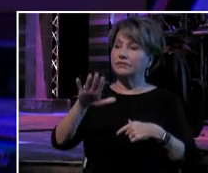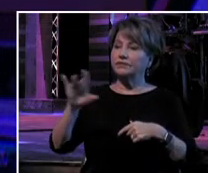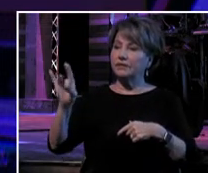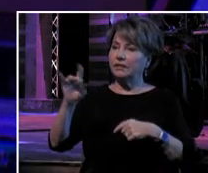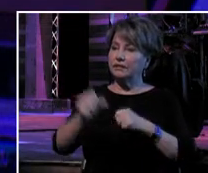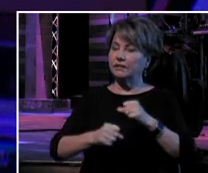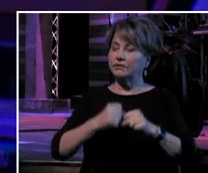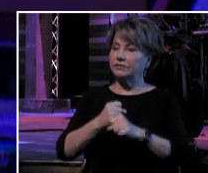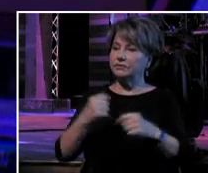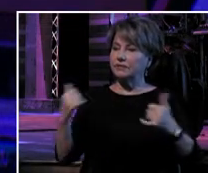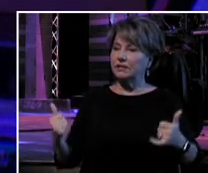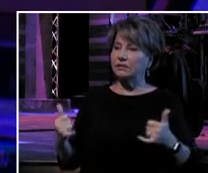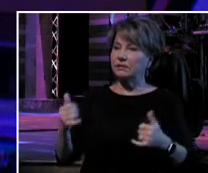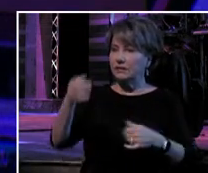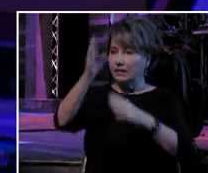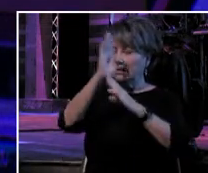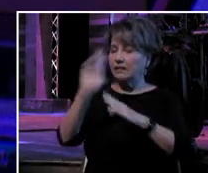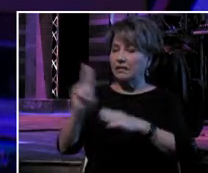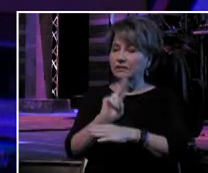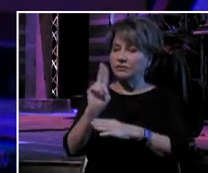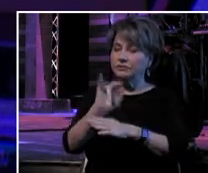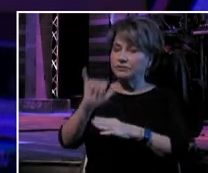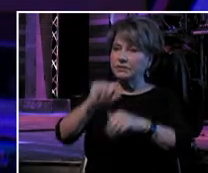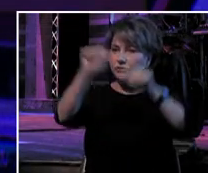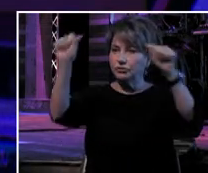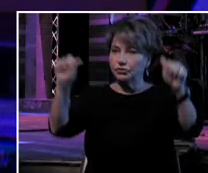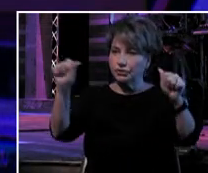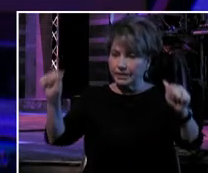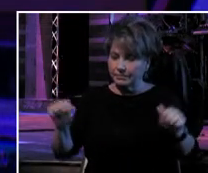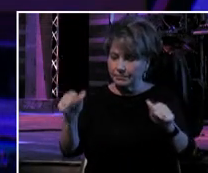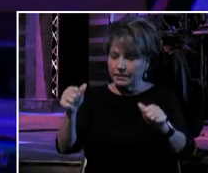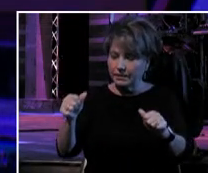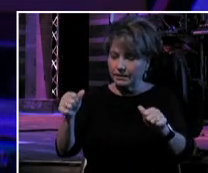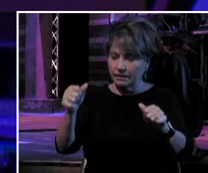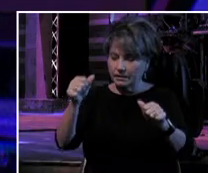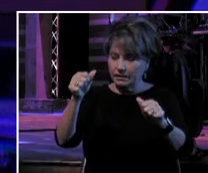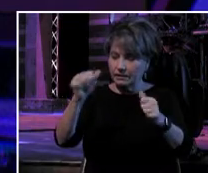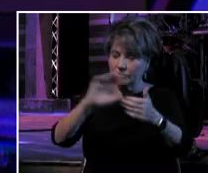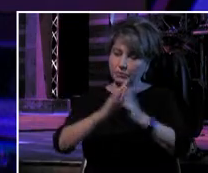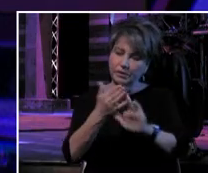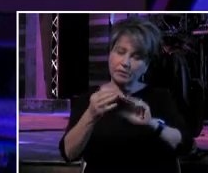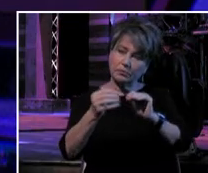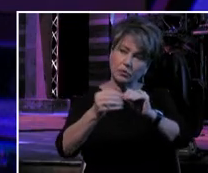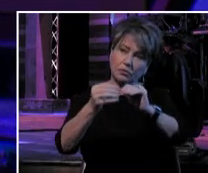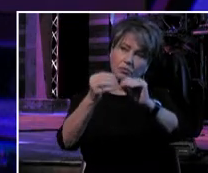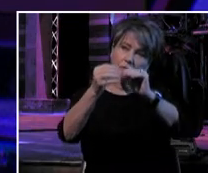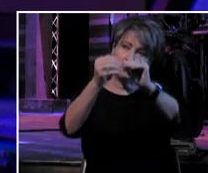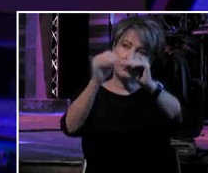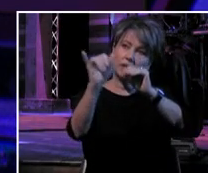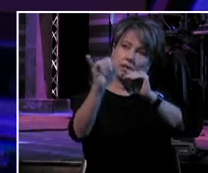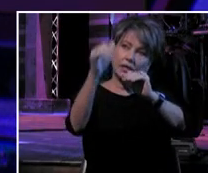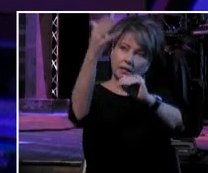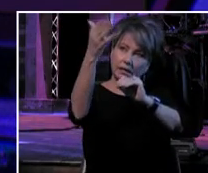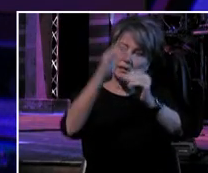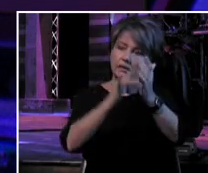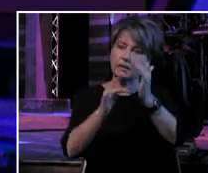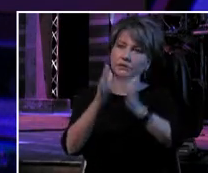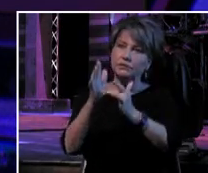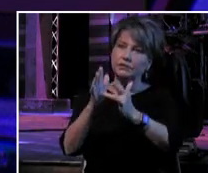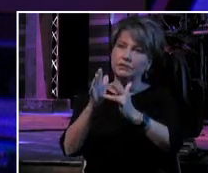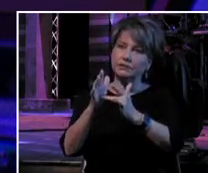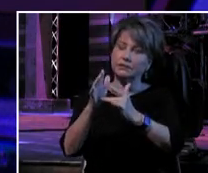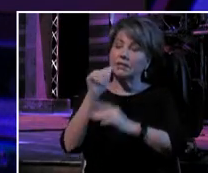that that's how God shapes me and forms me to look more and more like Jesus. Here's his phrase,